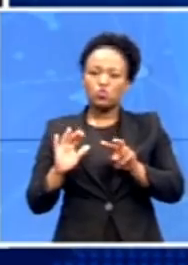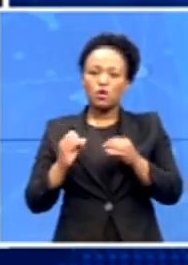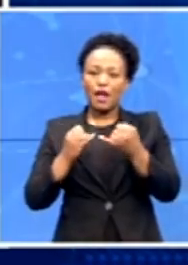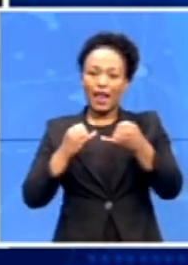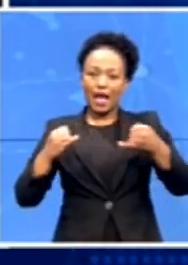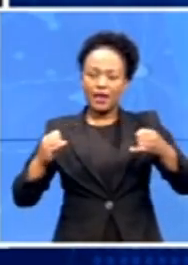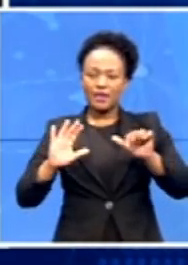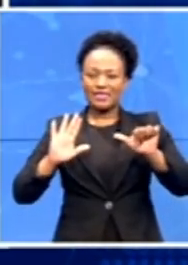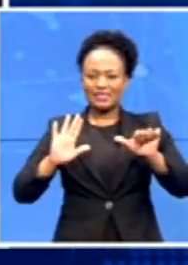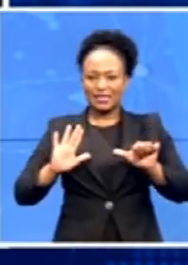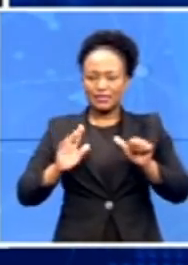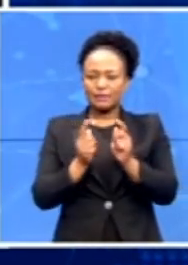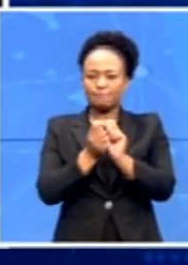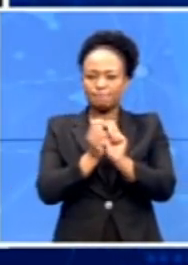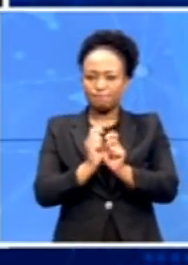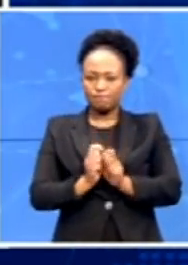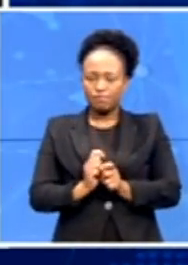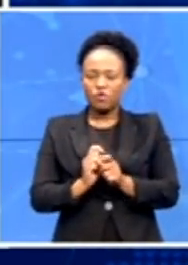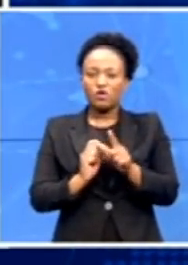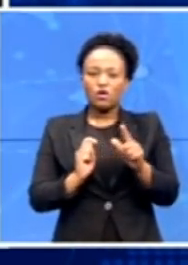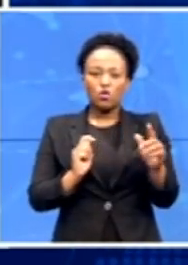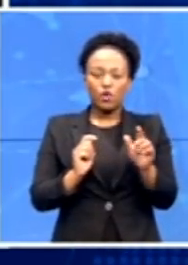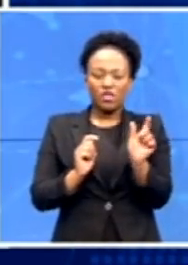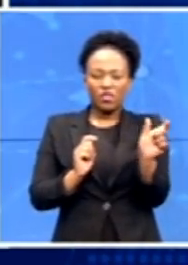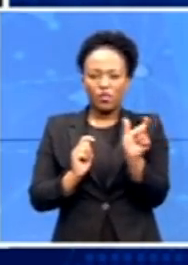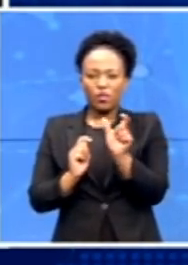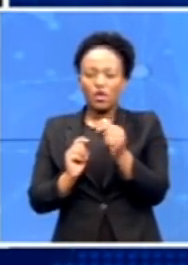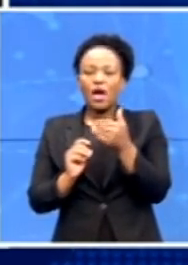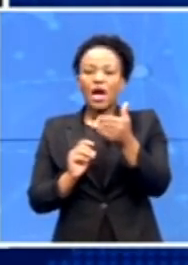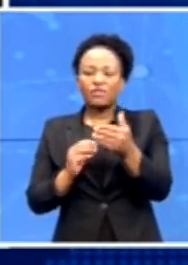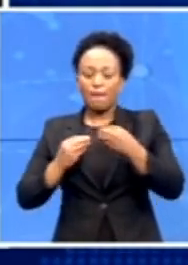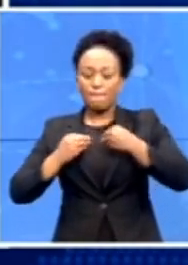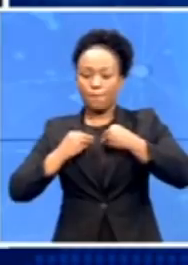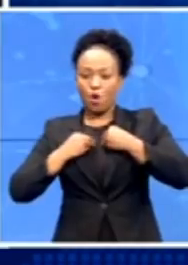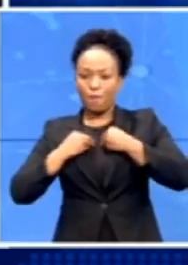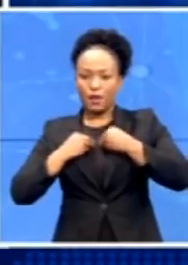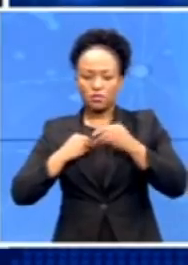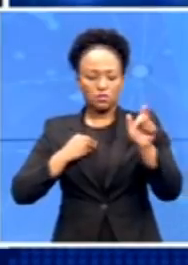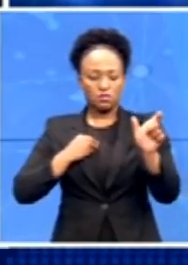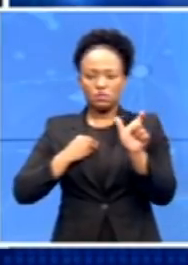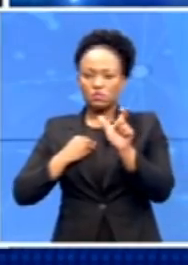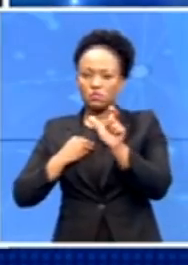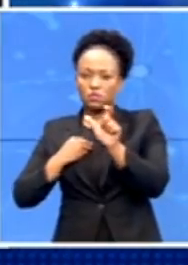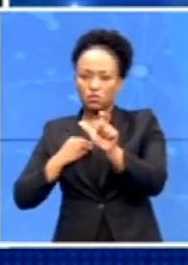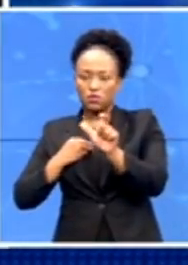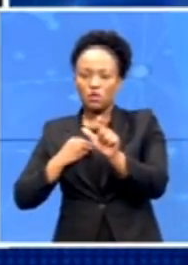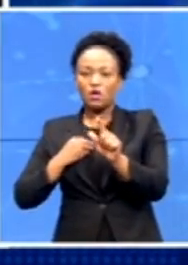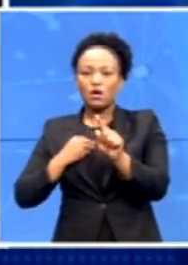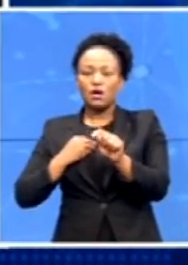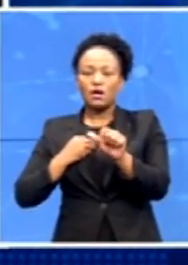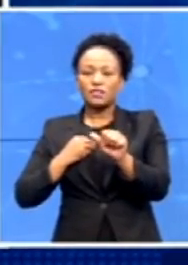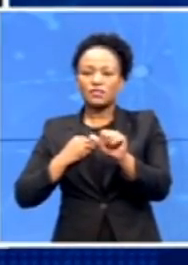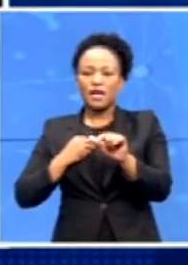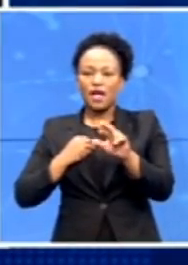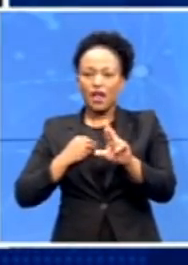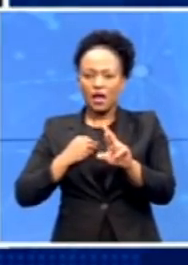the insertion after the word property, the words at Terrafield. Is that correct? Confirm? Yes, Council.